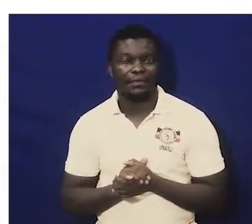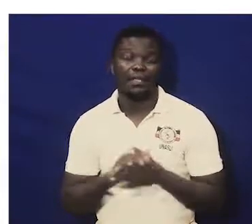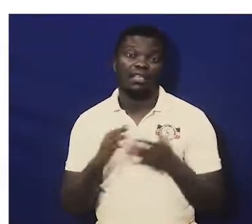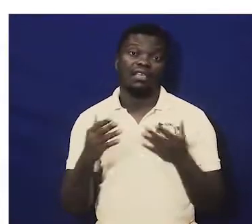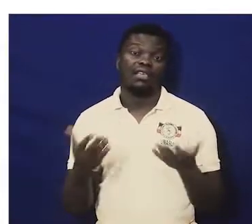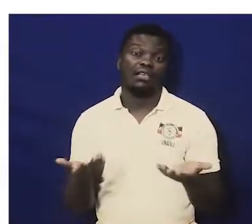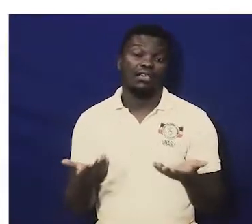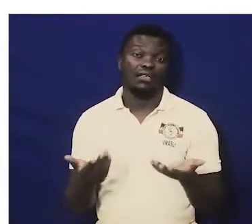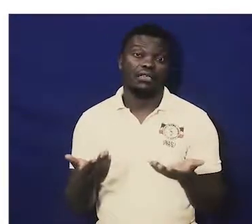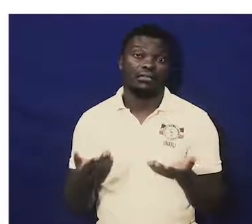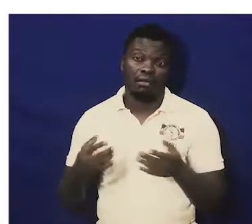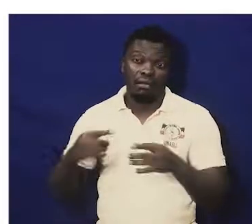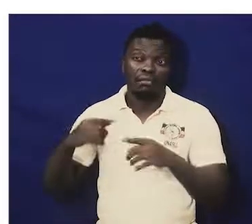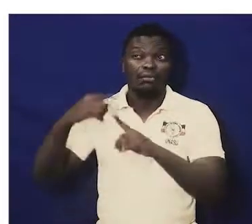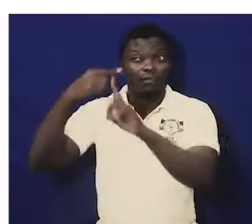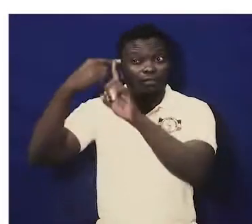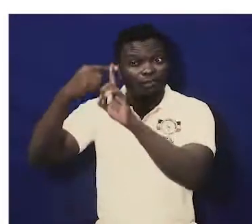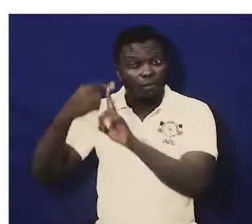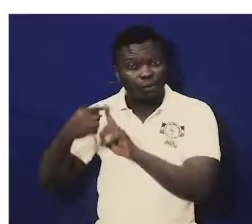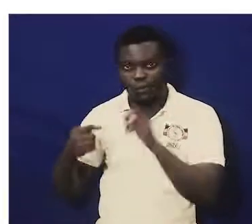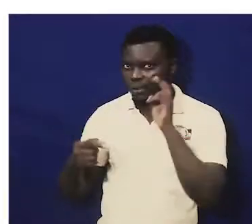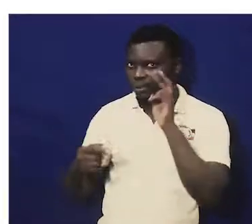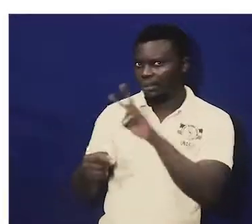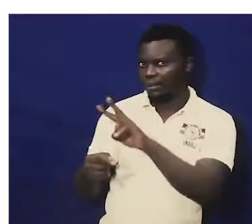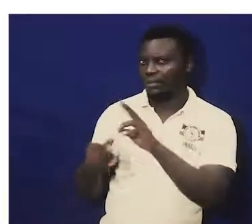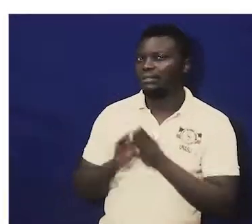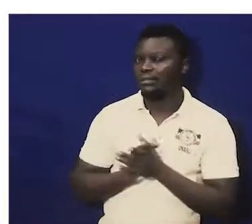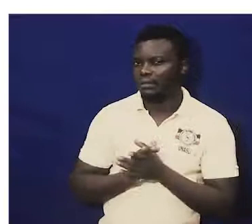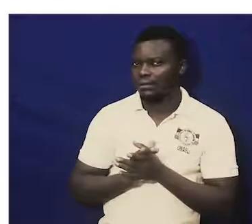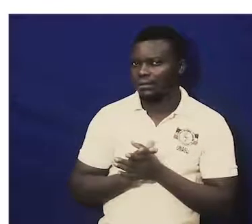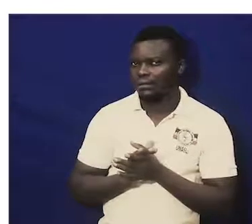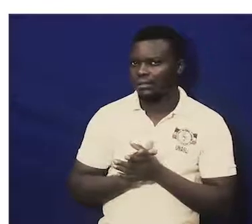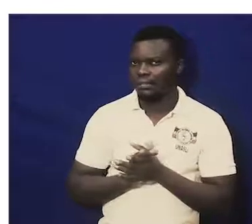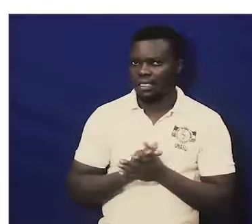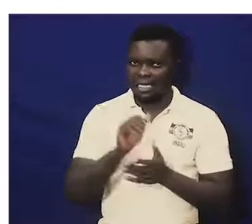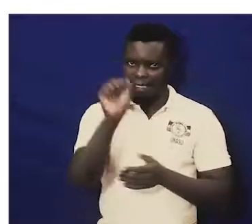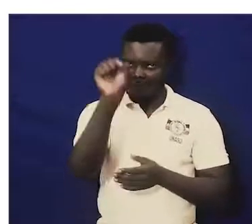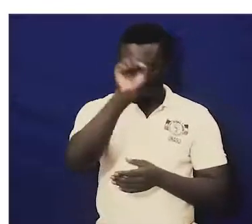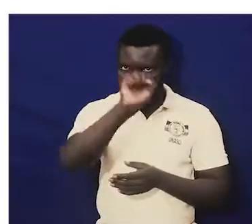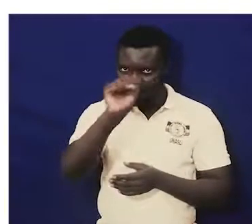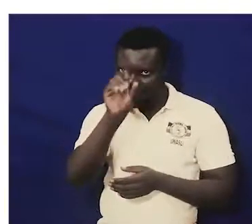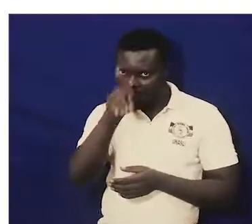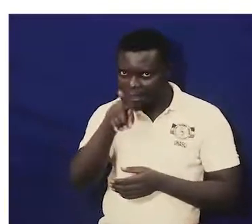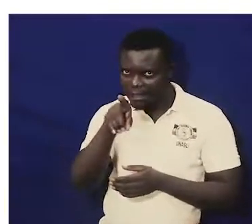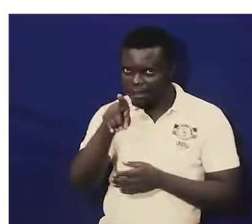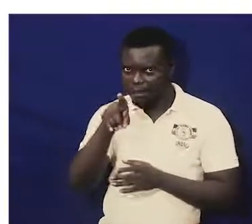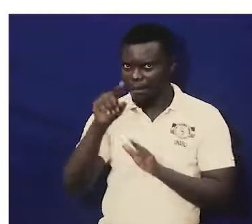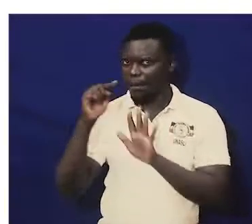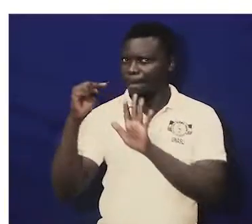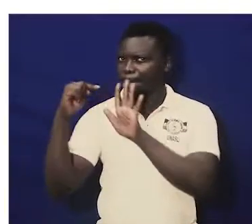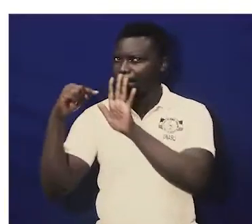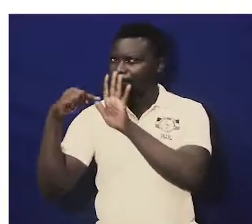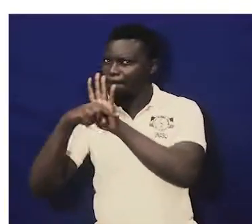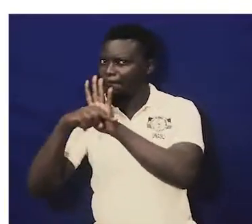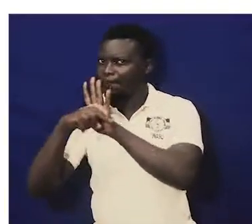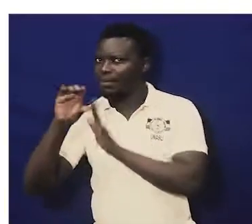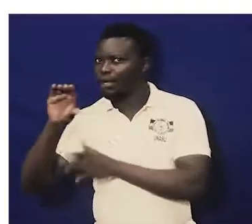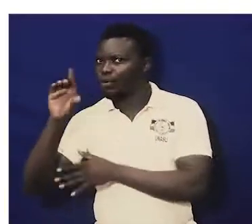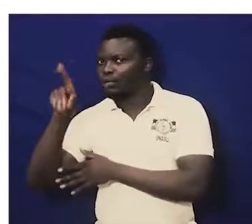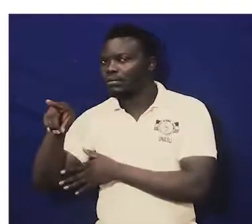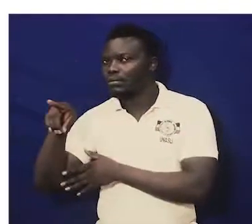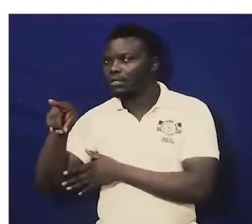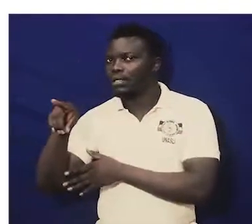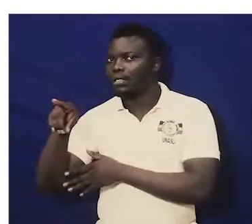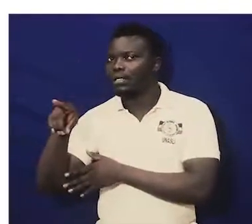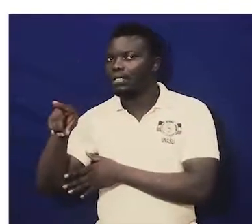And if we are to calculate, you'll find that selling price minus cost price